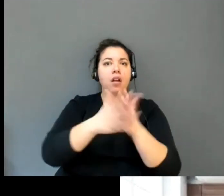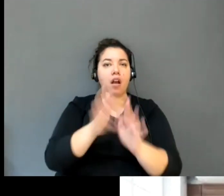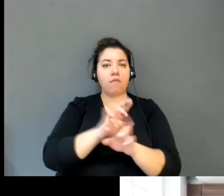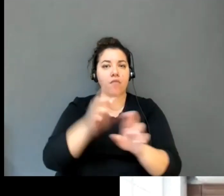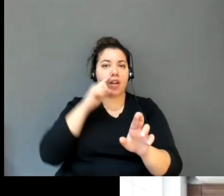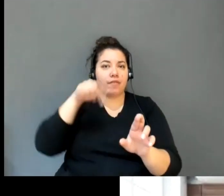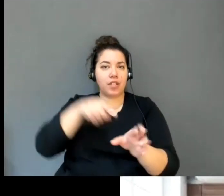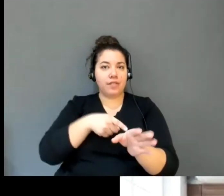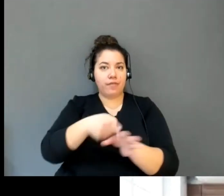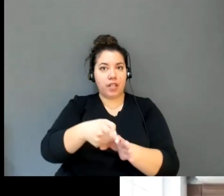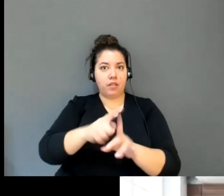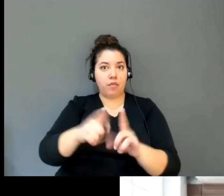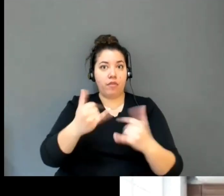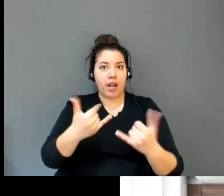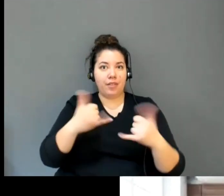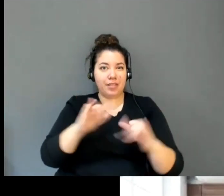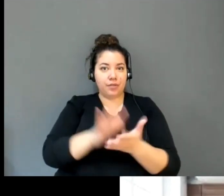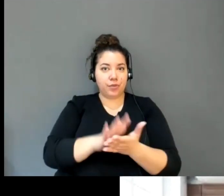in school?